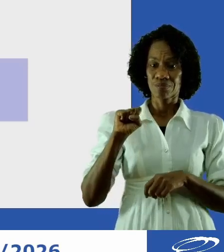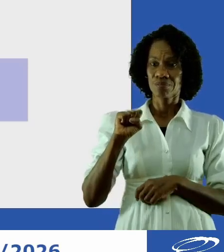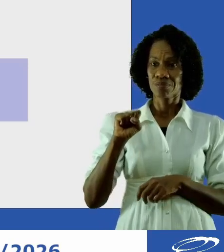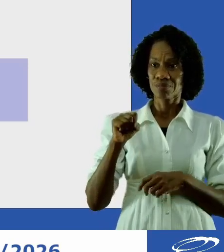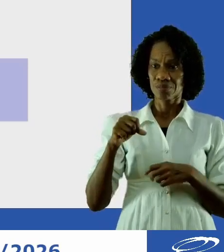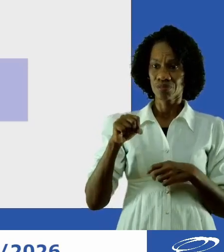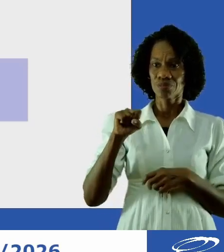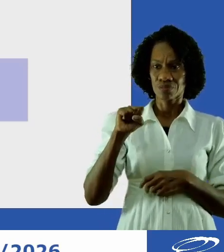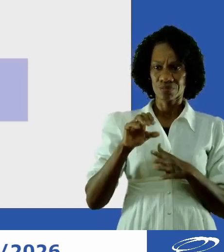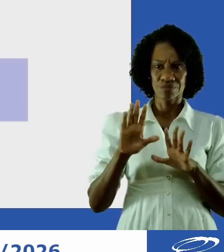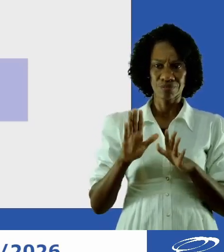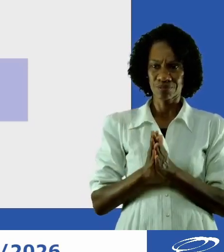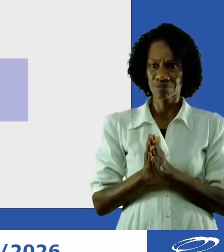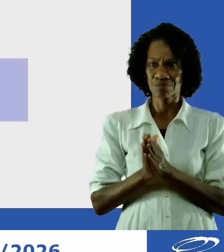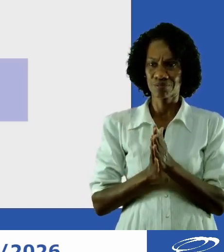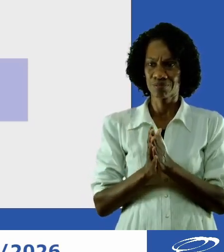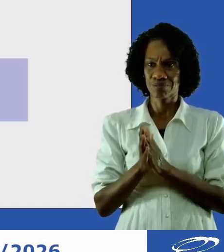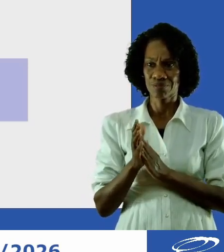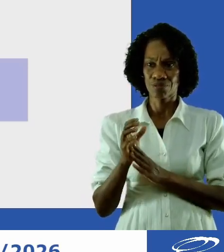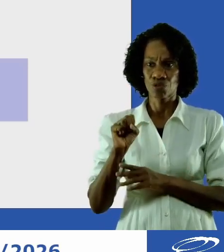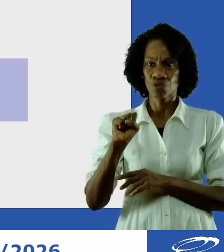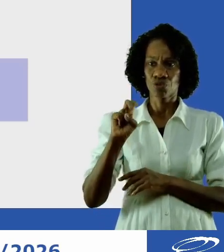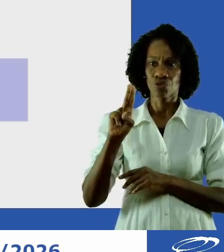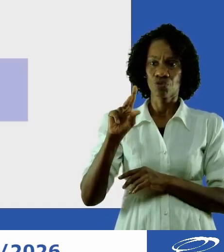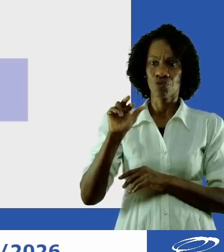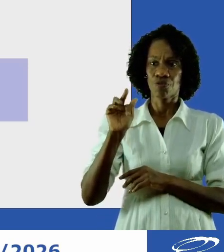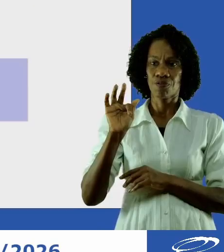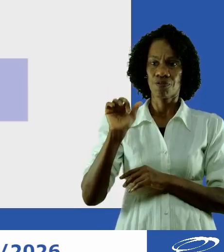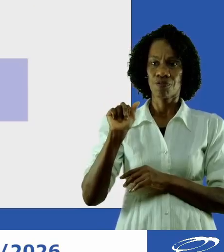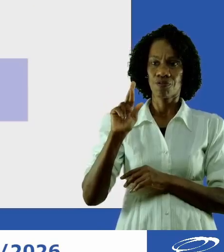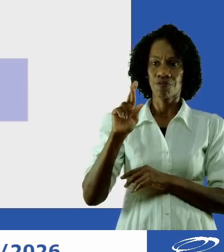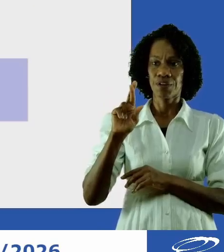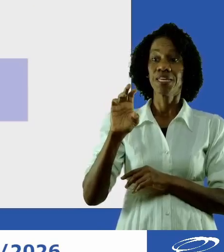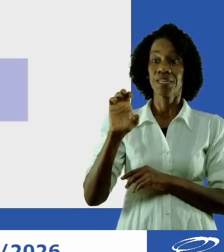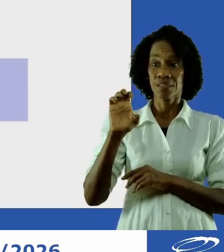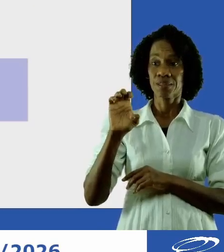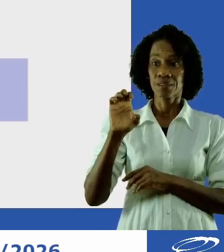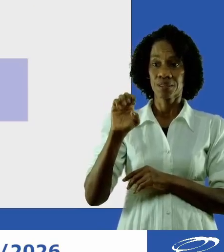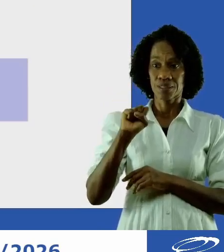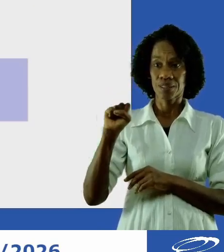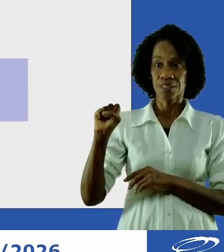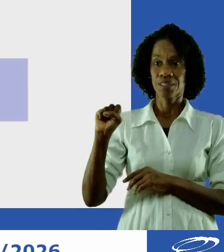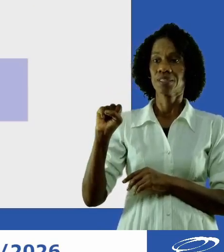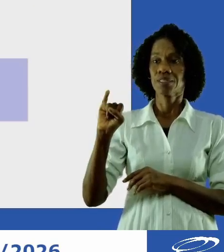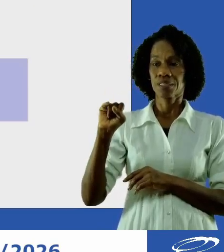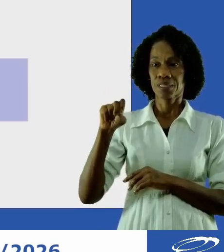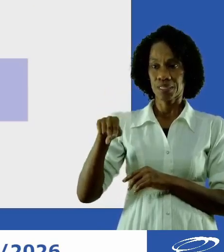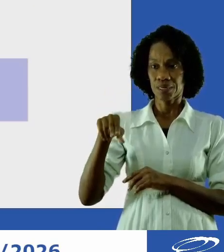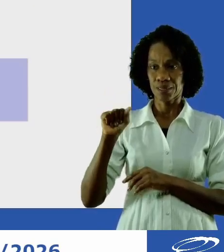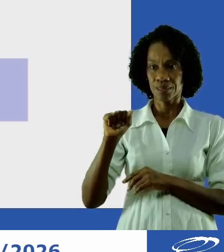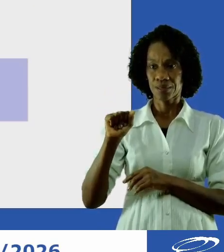this suppressive therapy, and now well defined as an indefinitely strategy with the goal